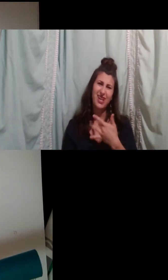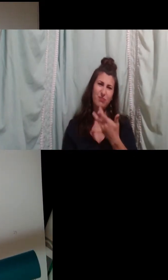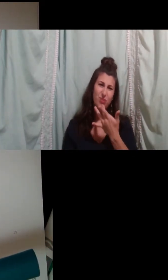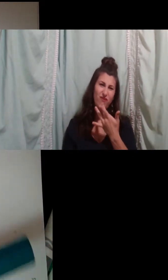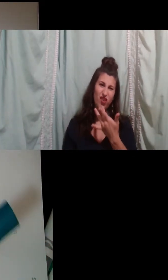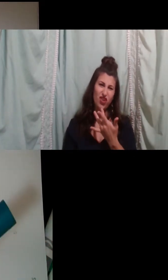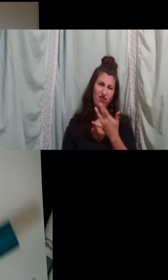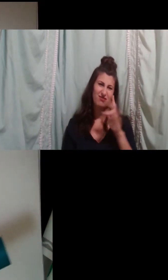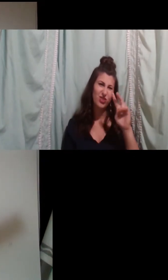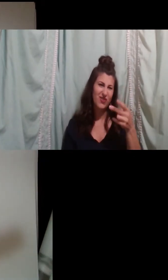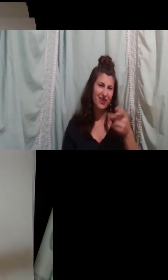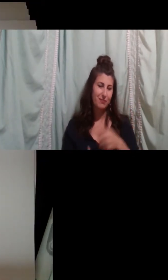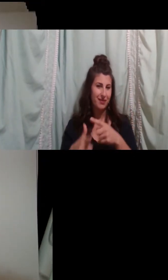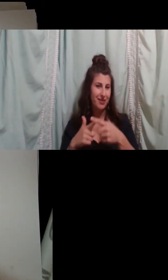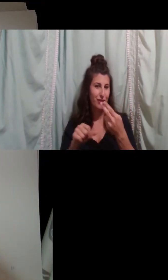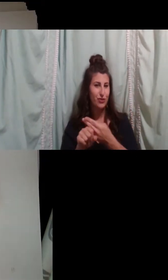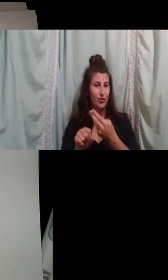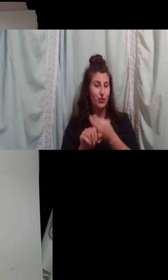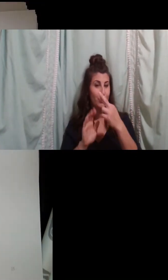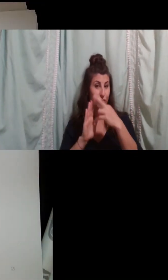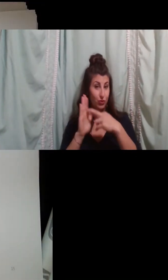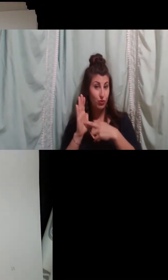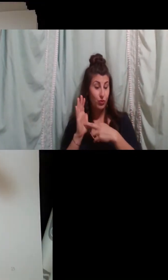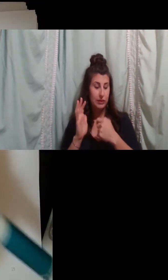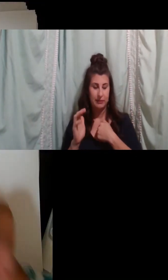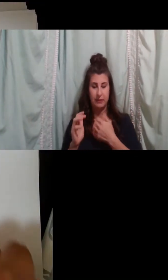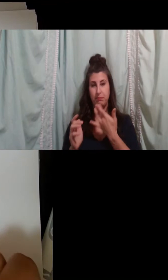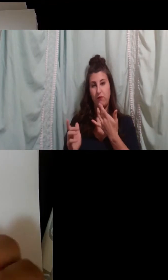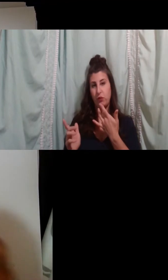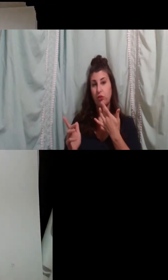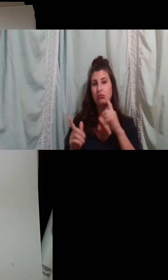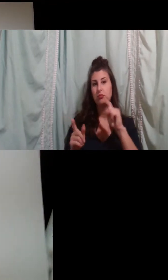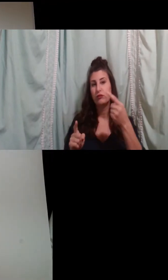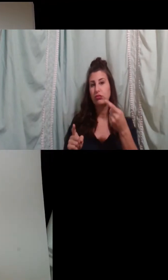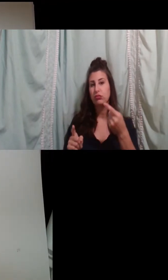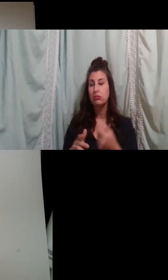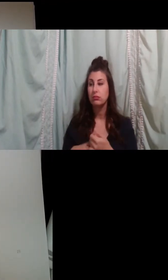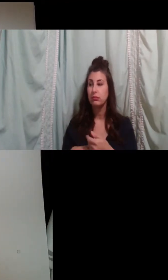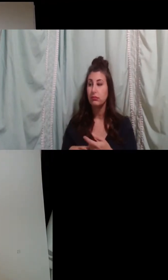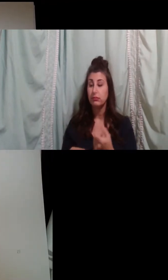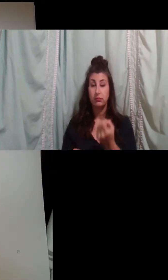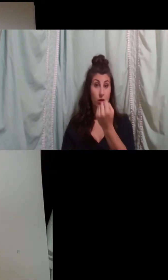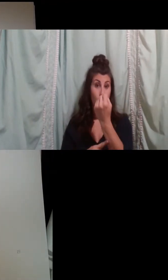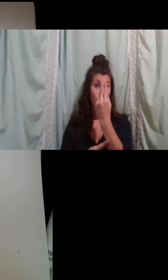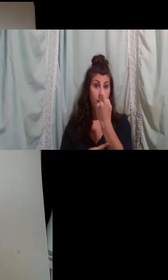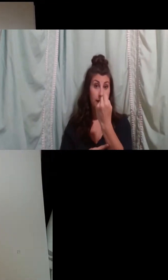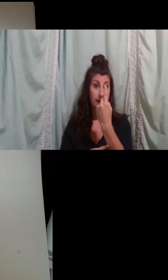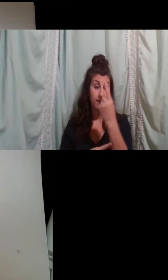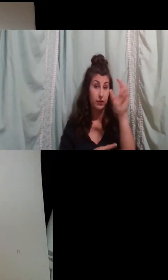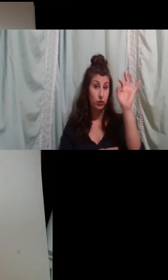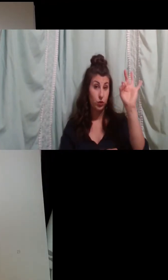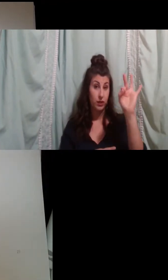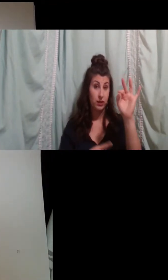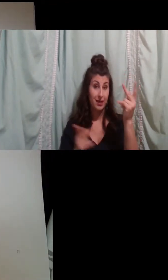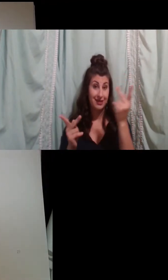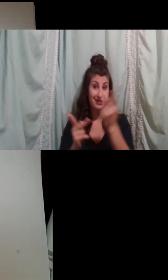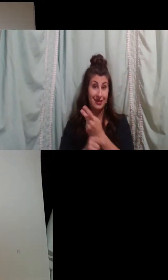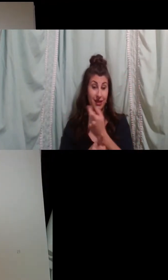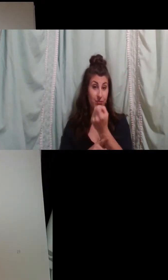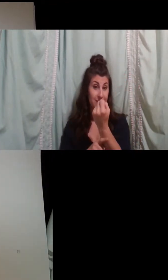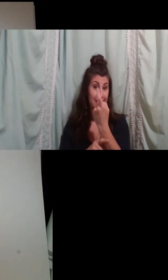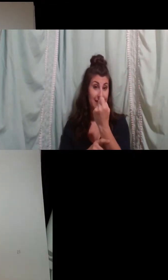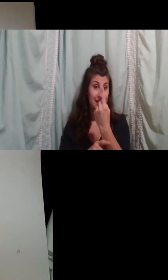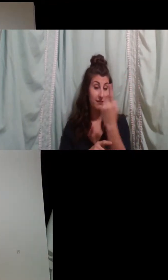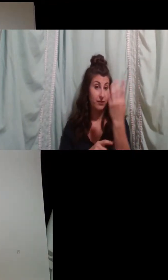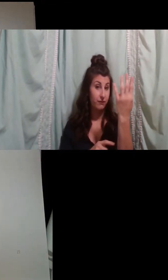first. I like to flip and then use the rules. So I like to use the first way. Okay, so I have 11 to the 9th times 11